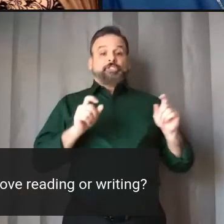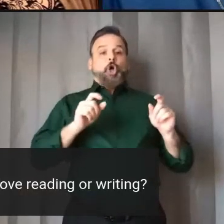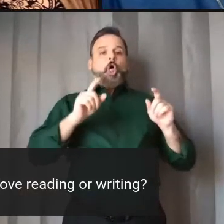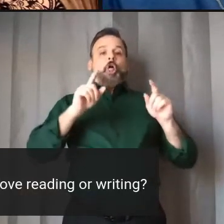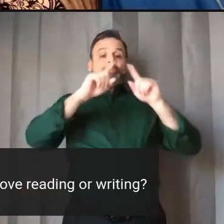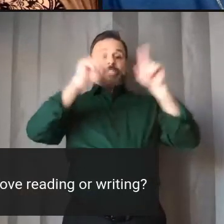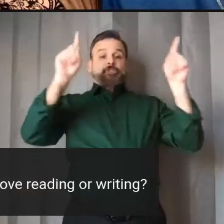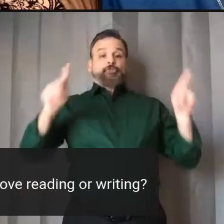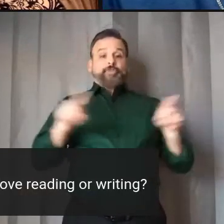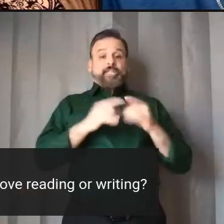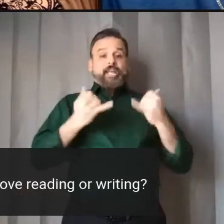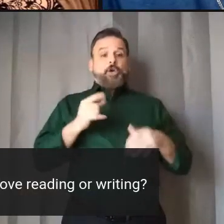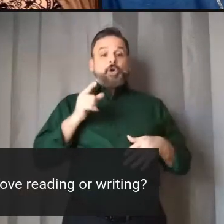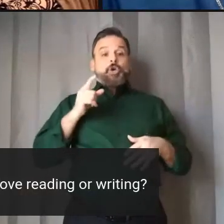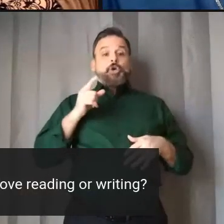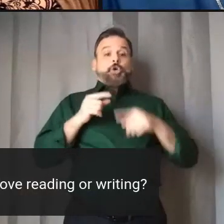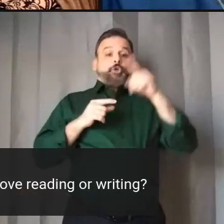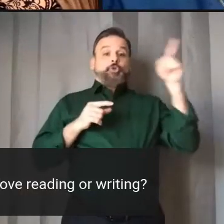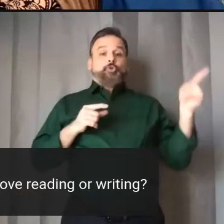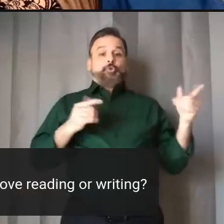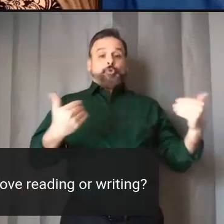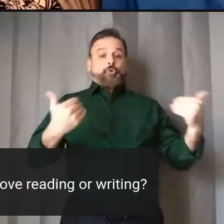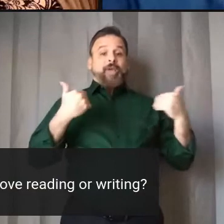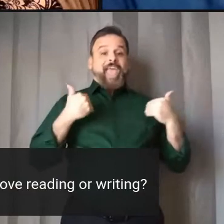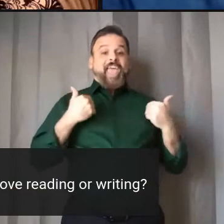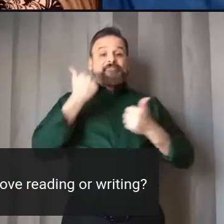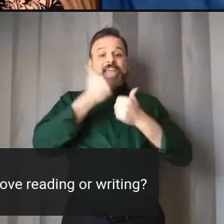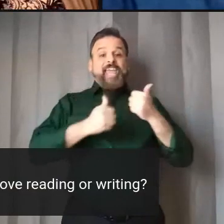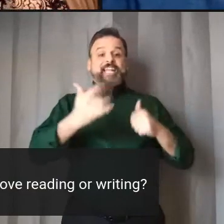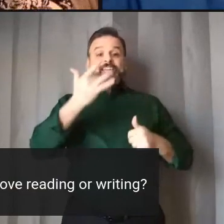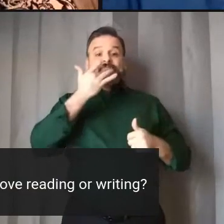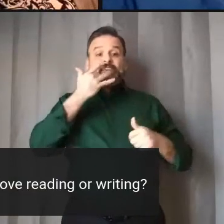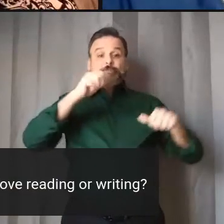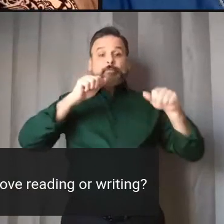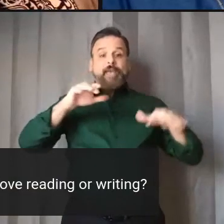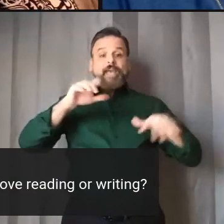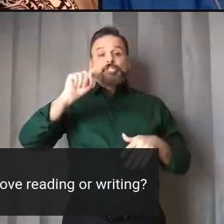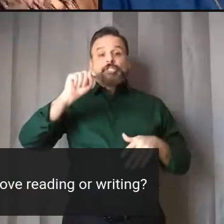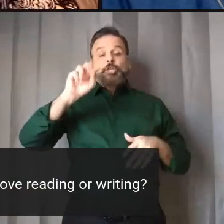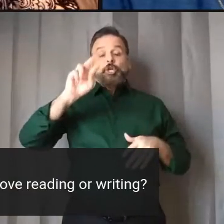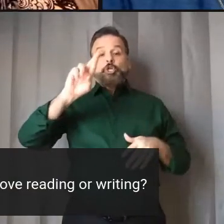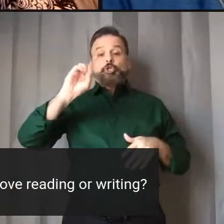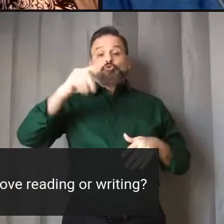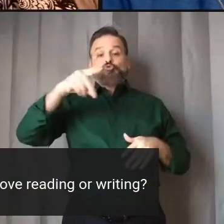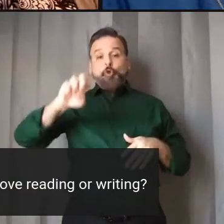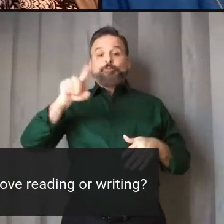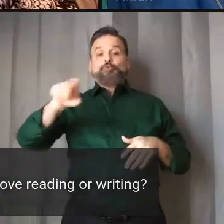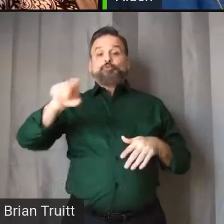now. Do you have any favorite magic tropes that you love reading or writing?